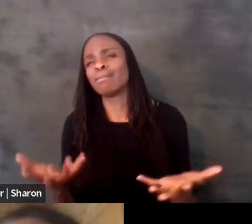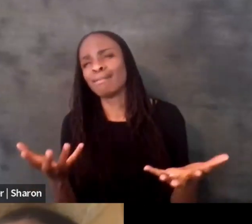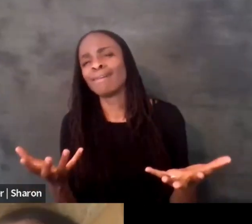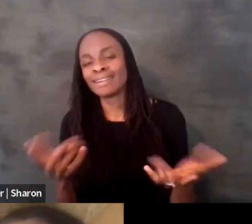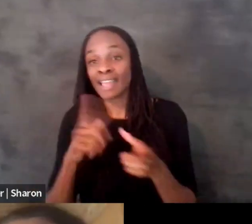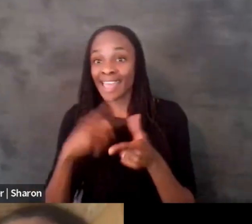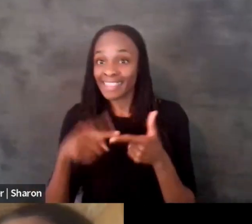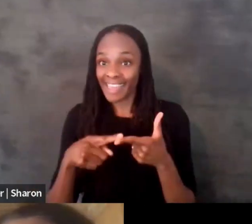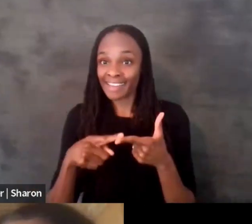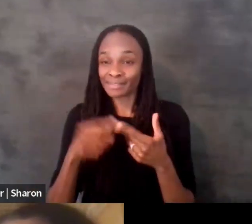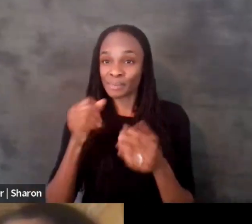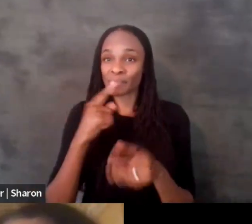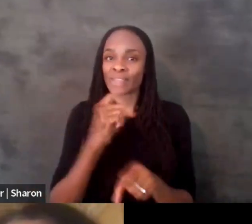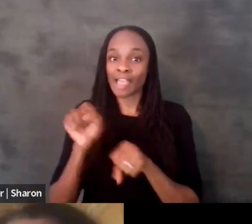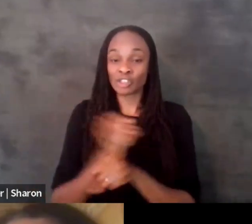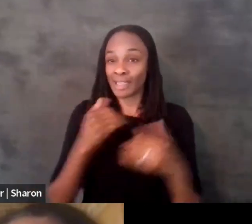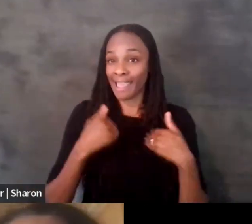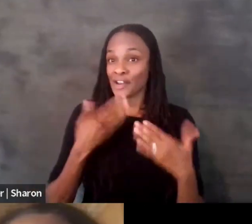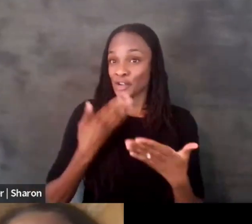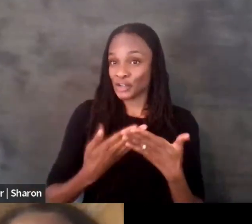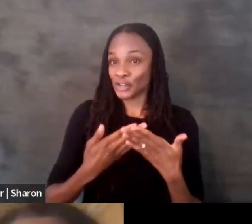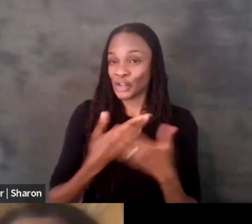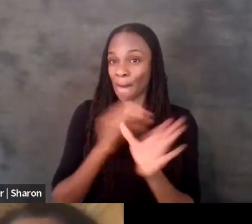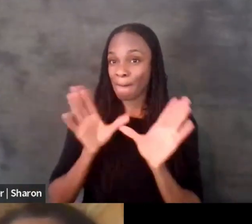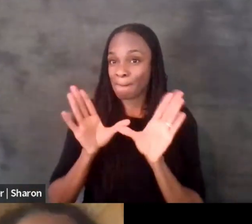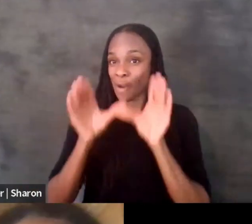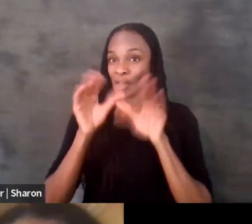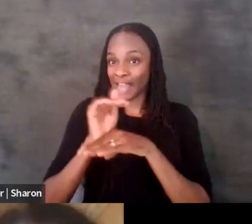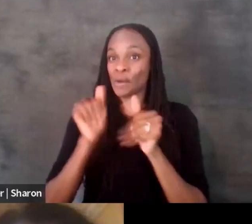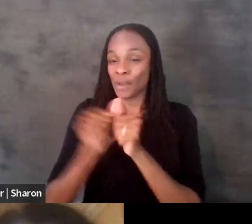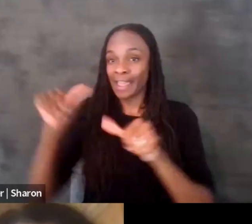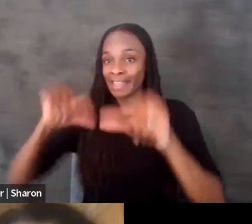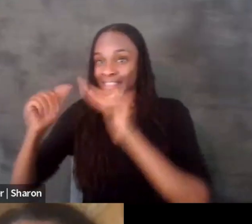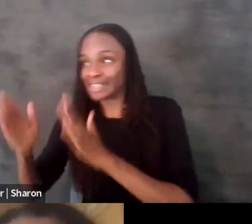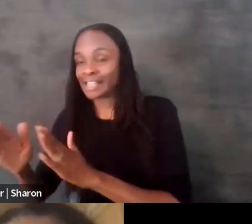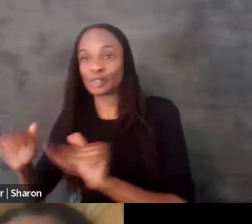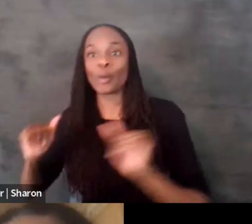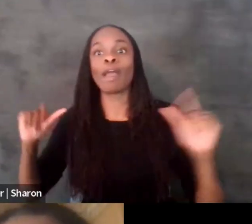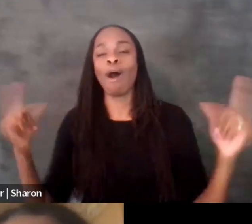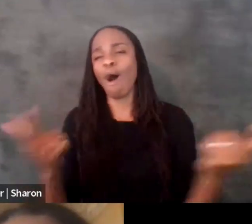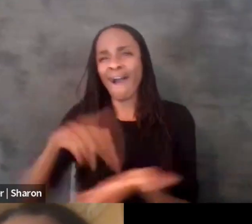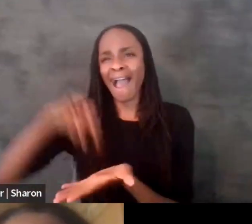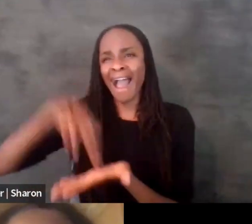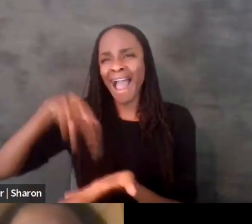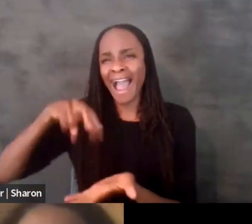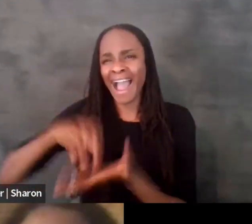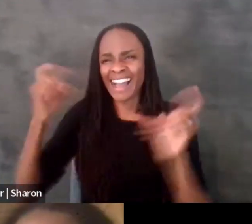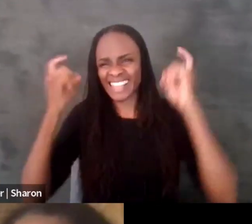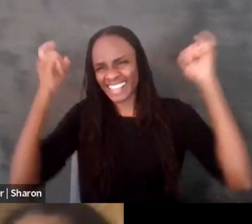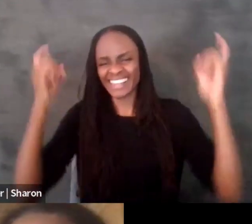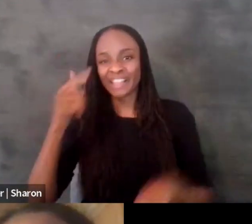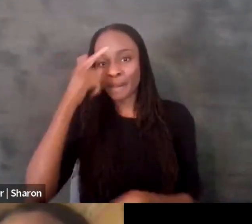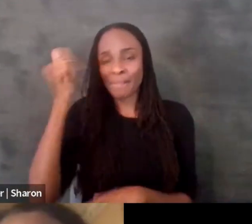And Mm. then when actually we had a good moth night, along with the scientists, we also rejoiced because we were like, oh my